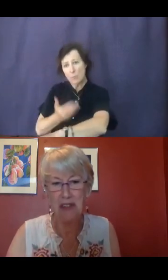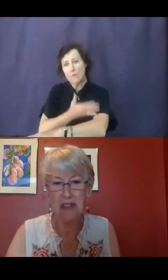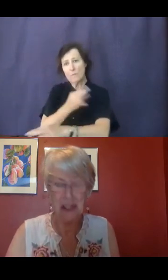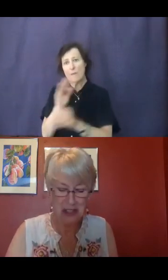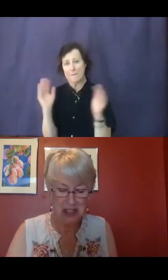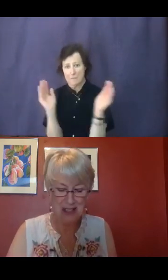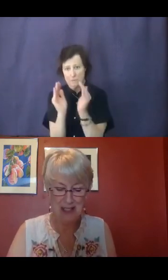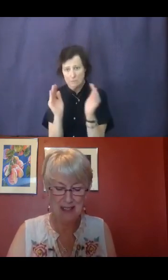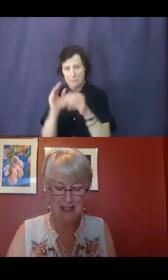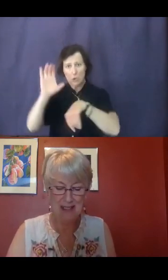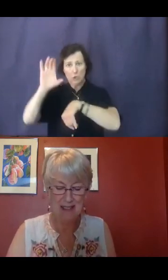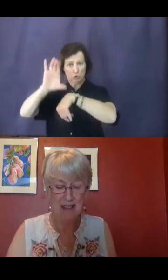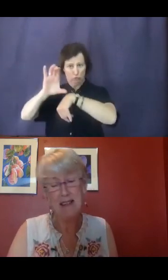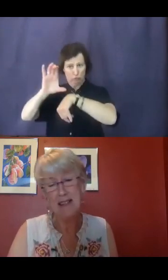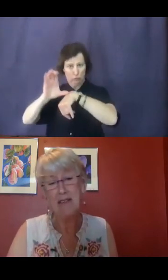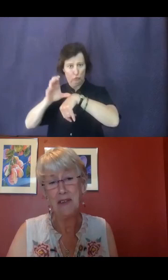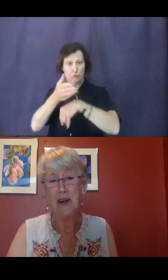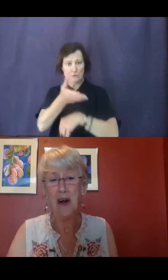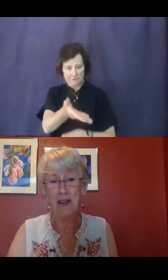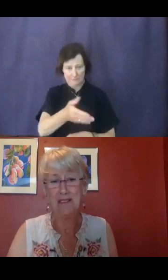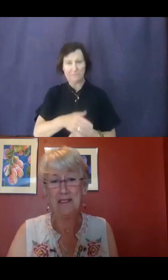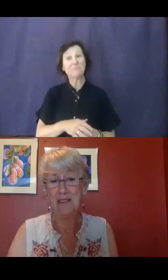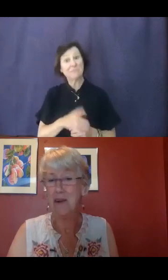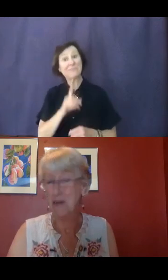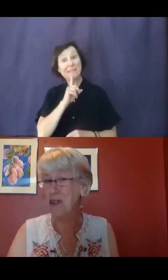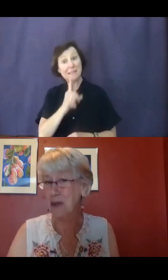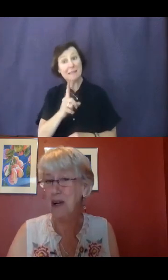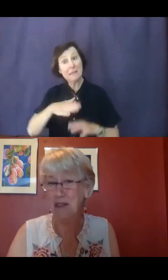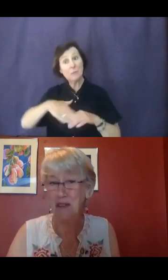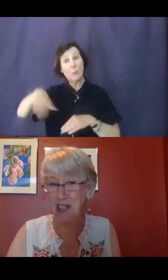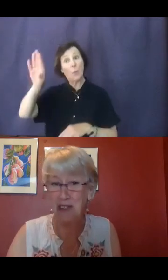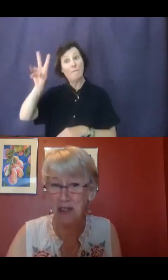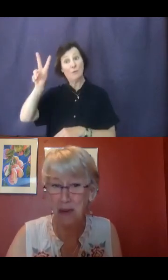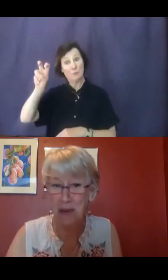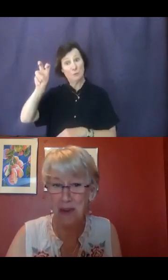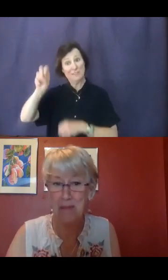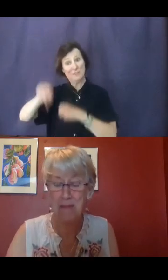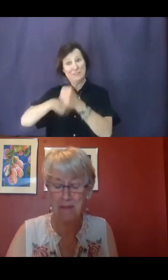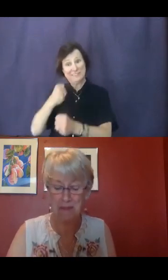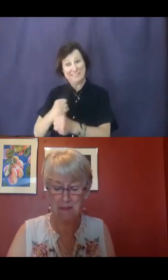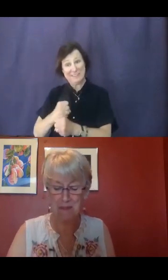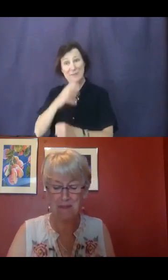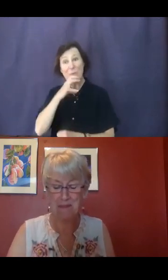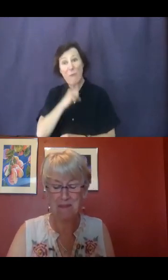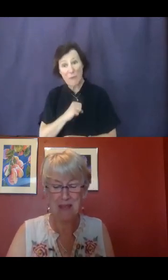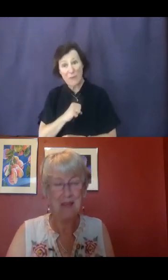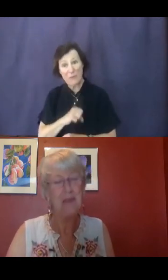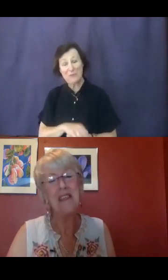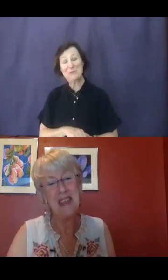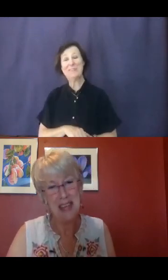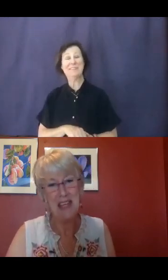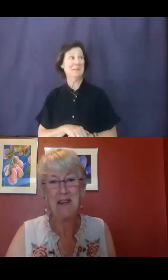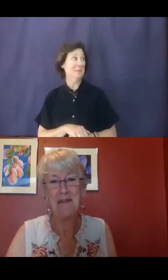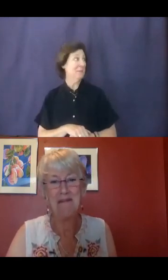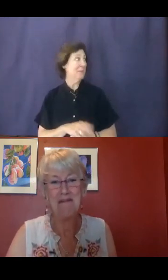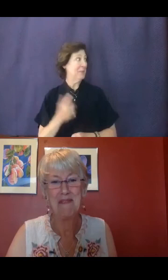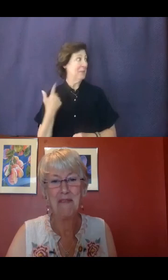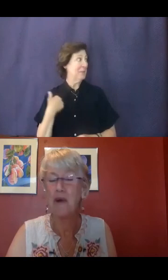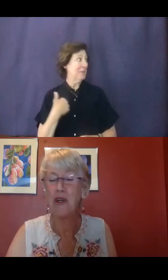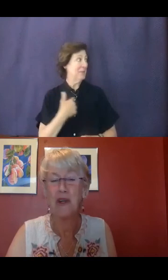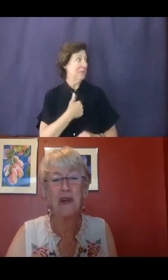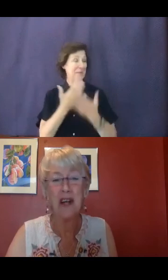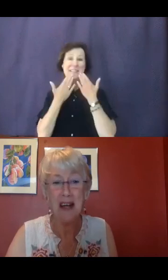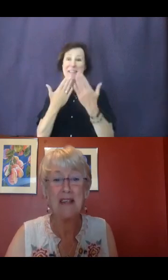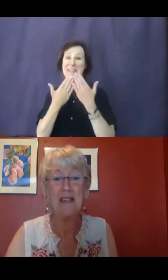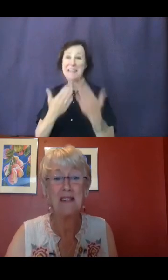Schemenfolbe Church. It is, after all, over 200 years old. We thank you